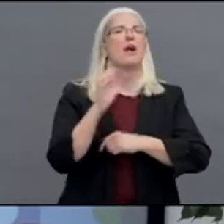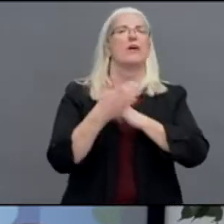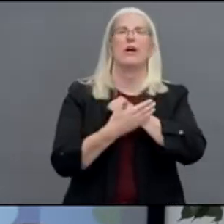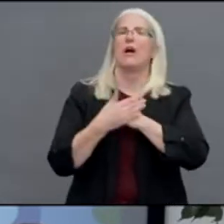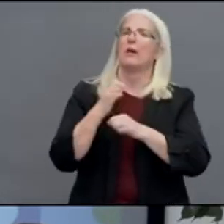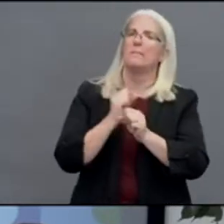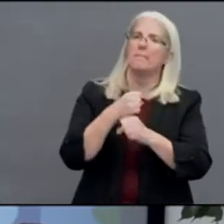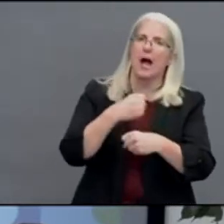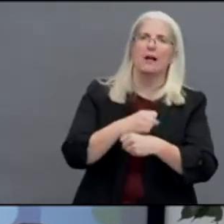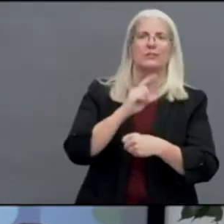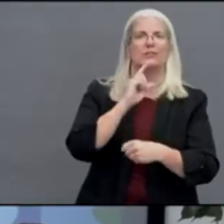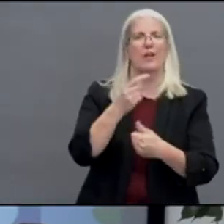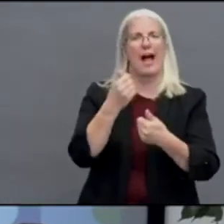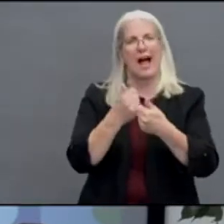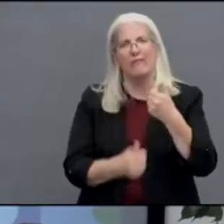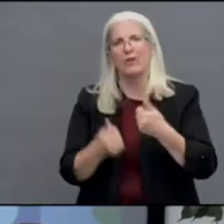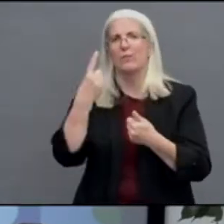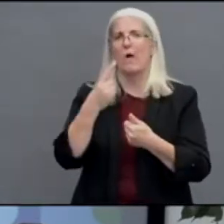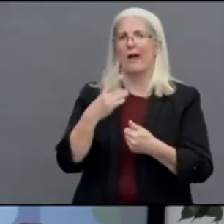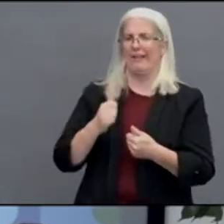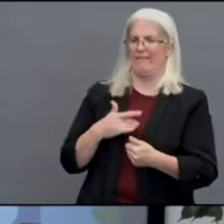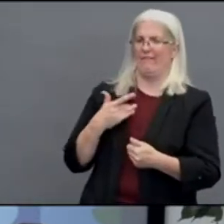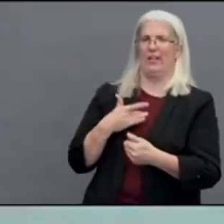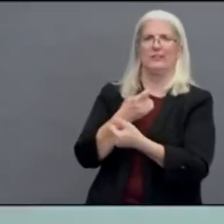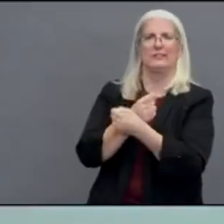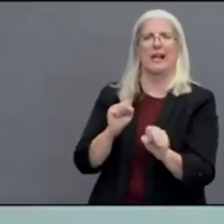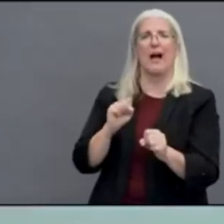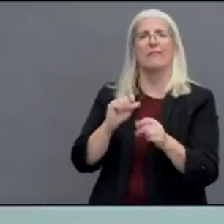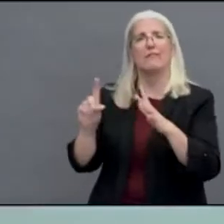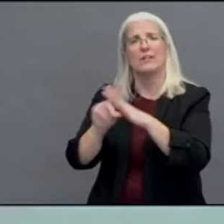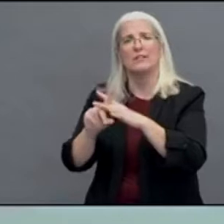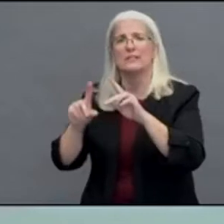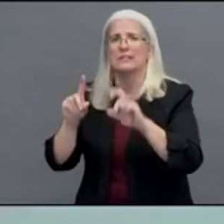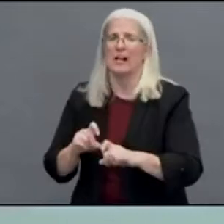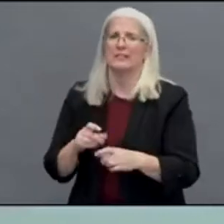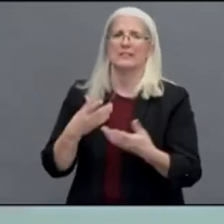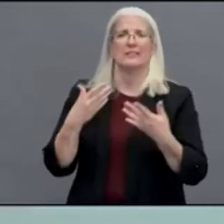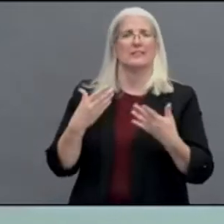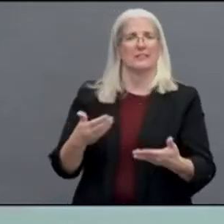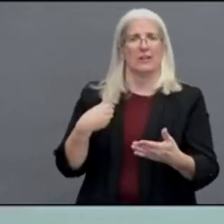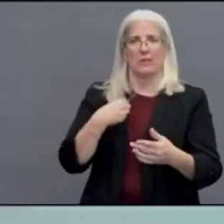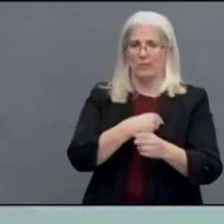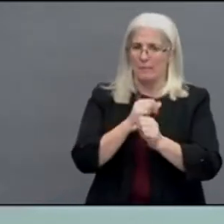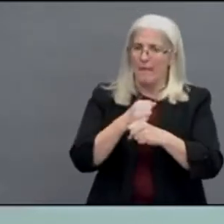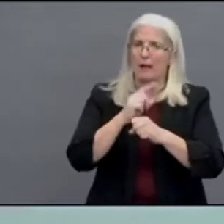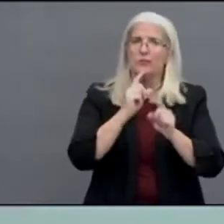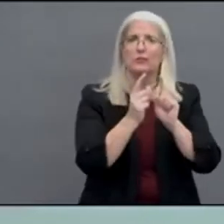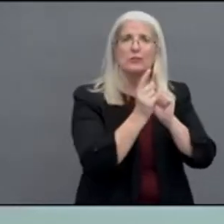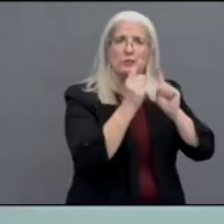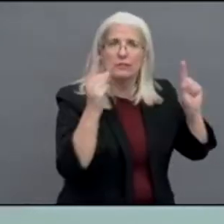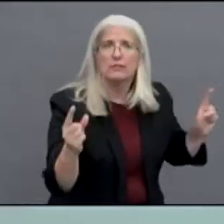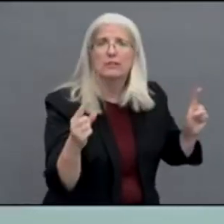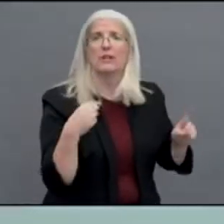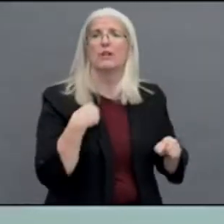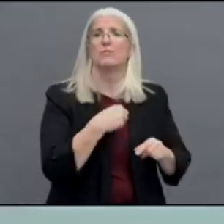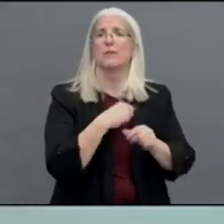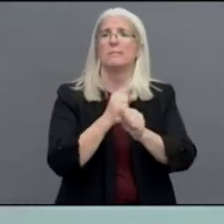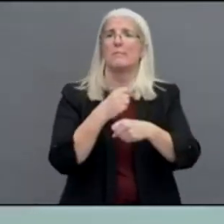accessing our sites feels safe. We are using, we are social distancing, ensuring that we also